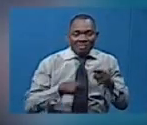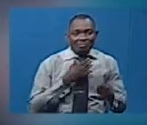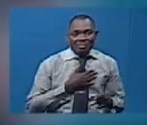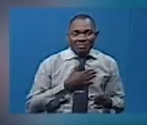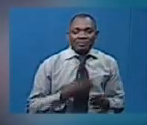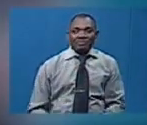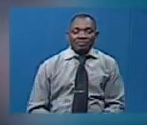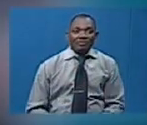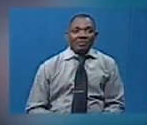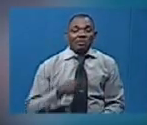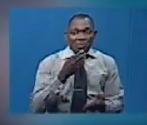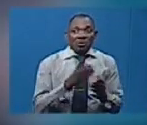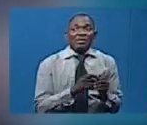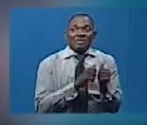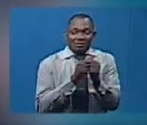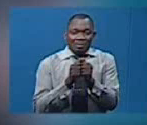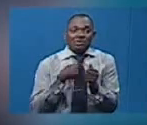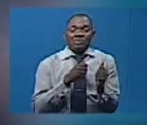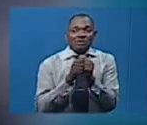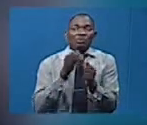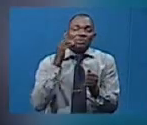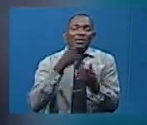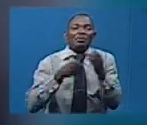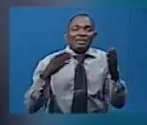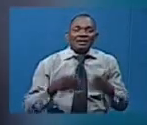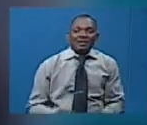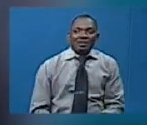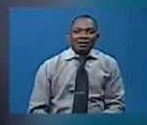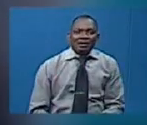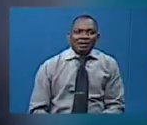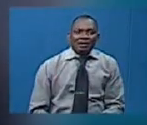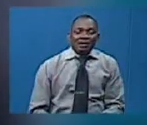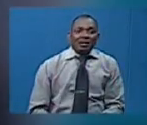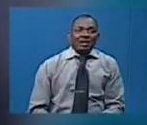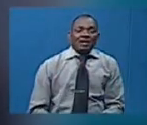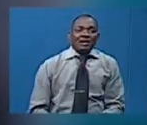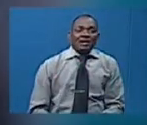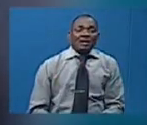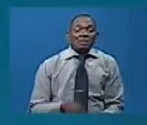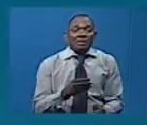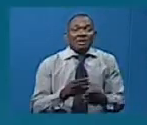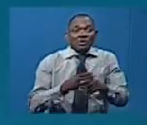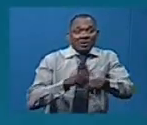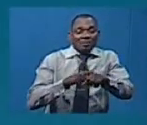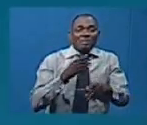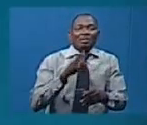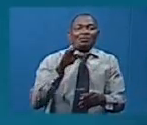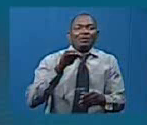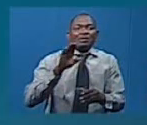Any day, Send coming up a semi foul and cover Jimmy. So for me, I'm going to show to a major way 50 Ghana.